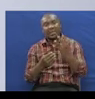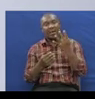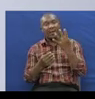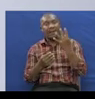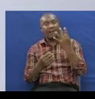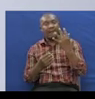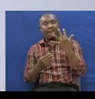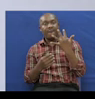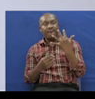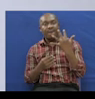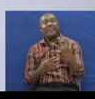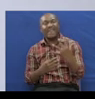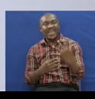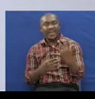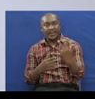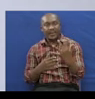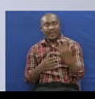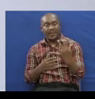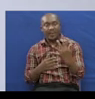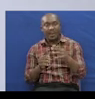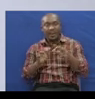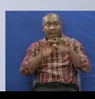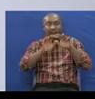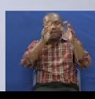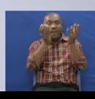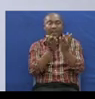largest planet in the solar system.